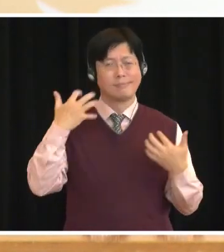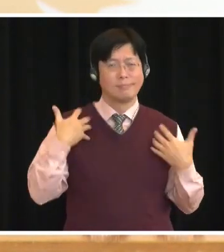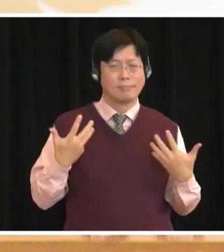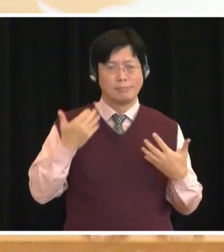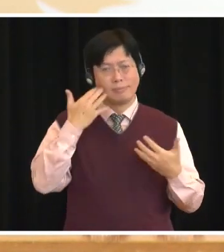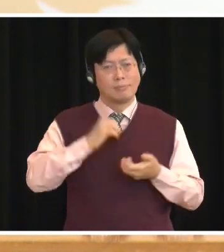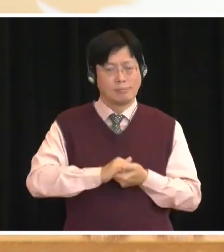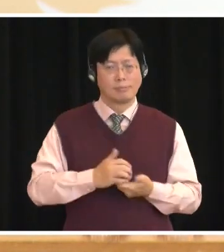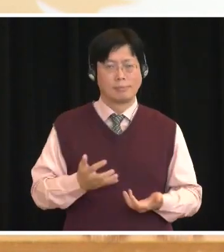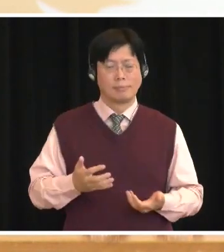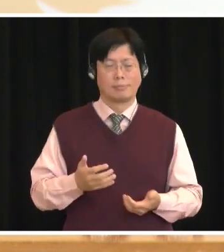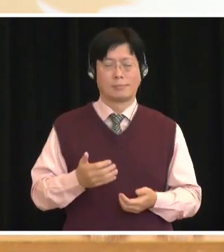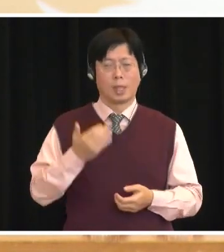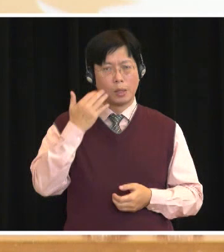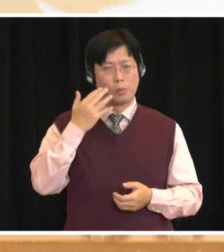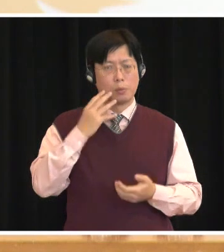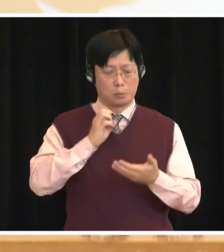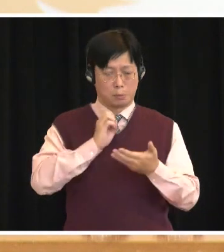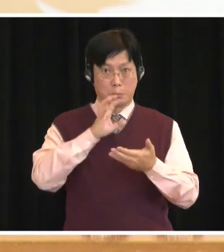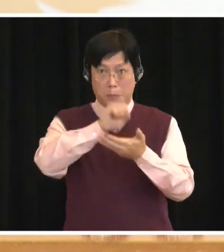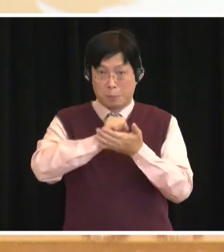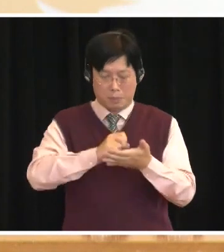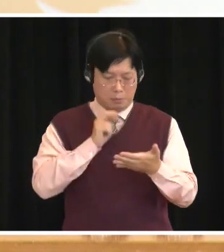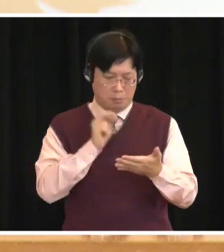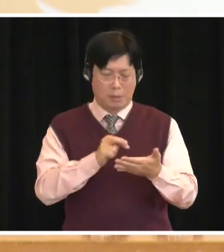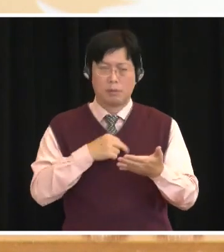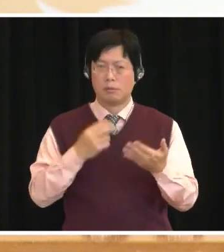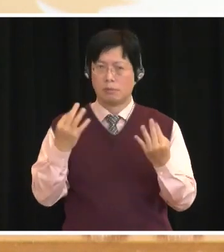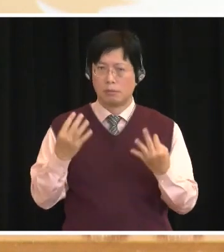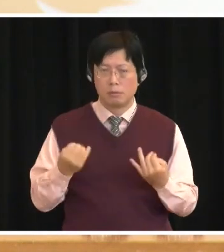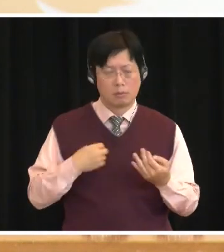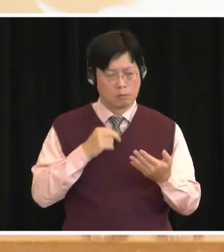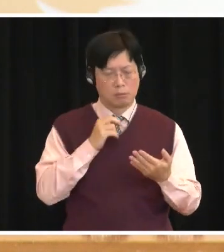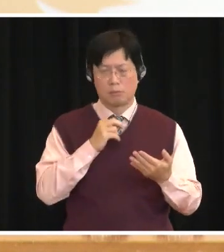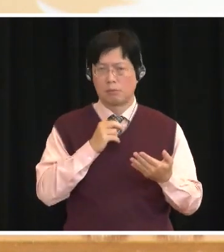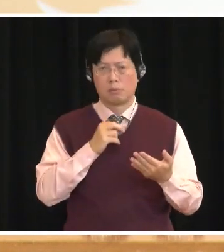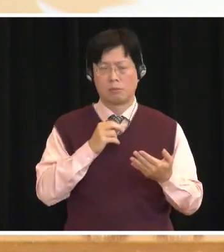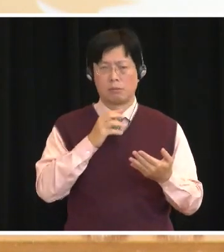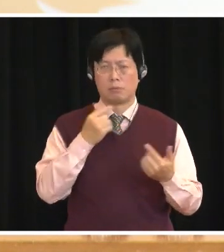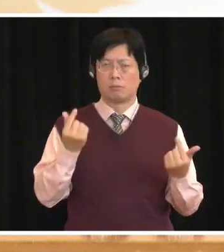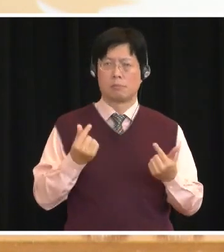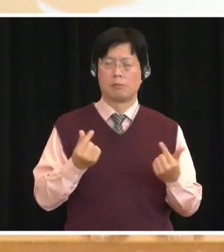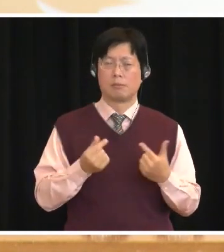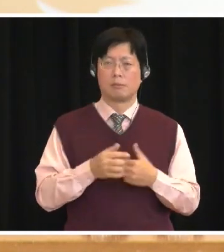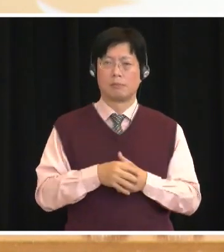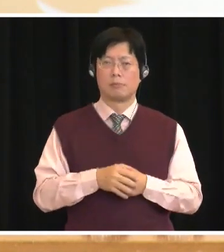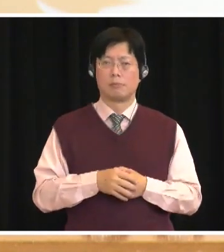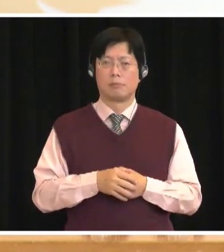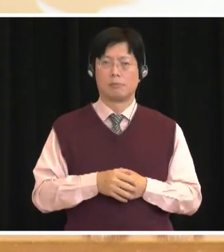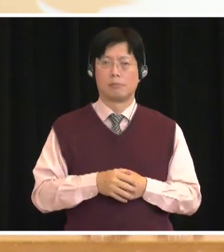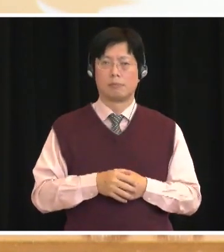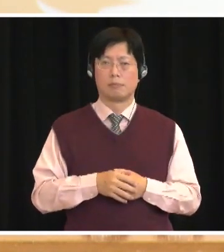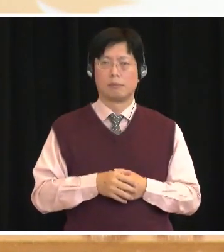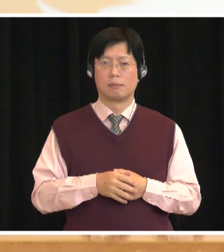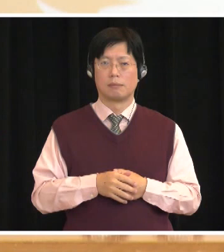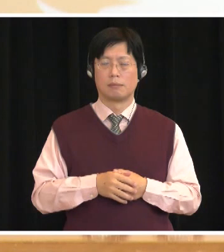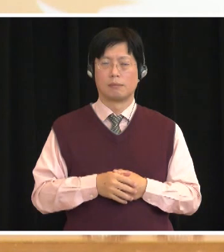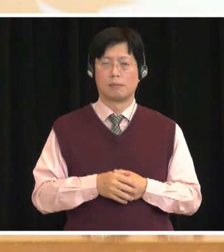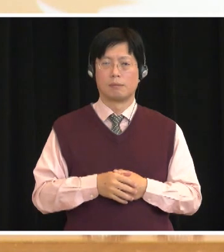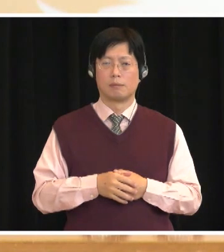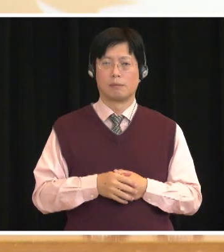statistics, the great majority of those status offenses are in the process of